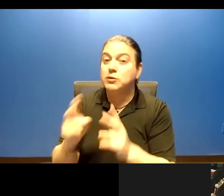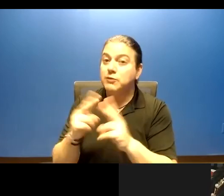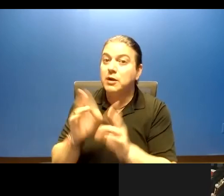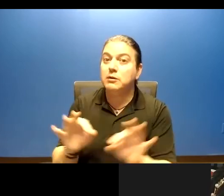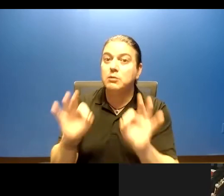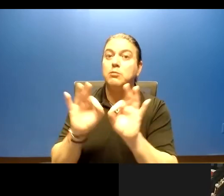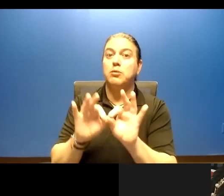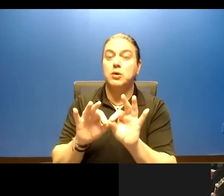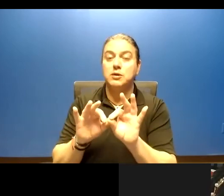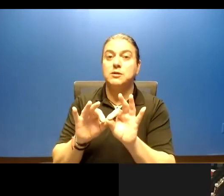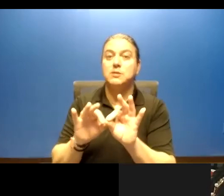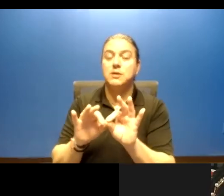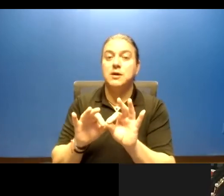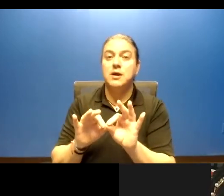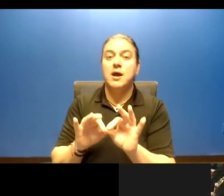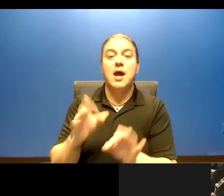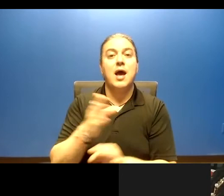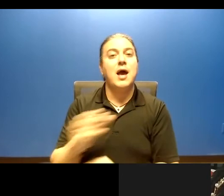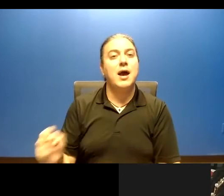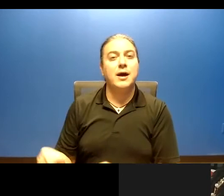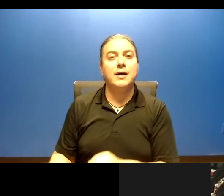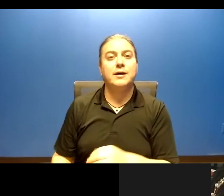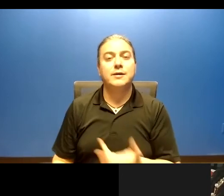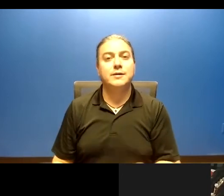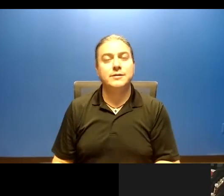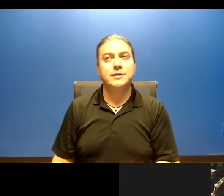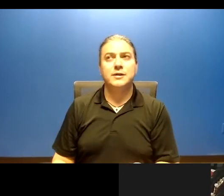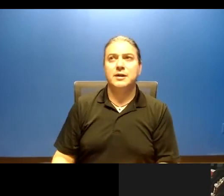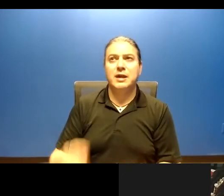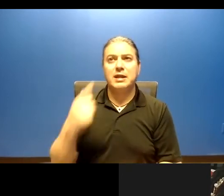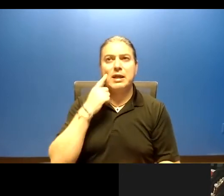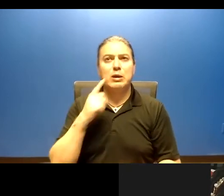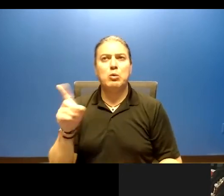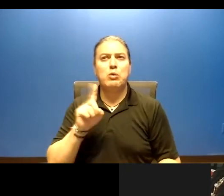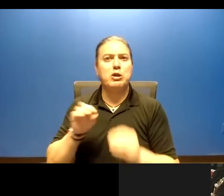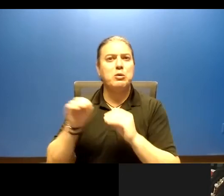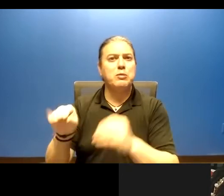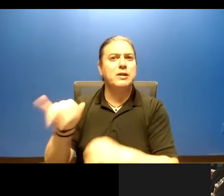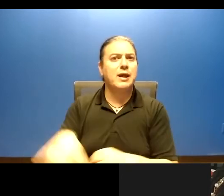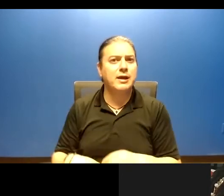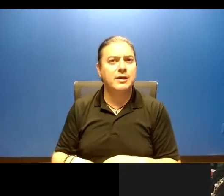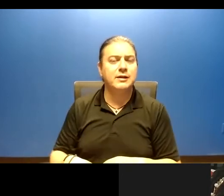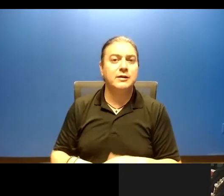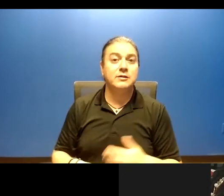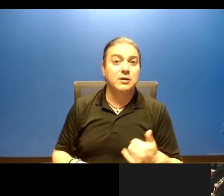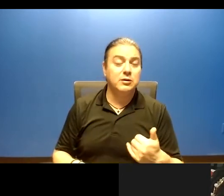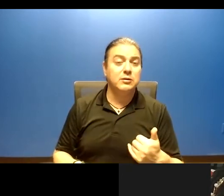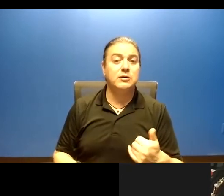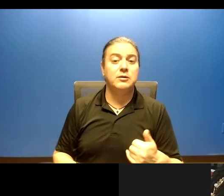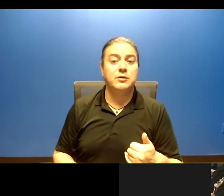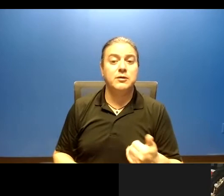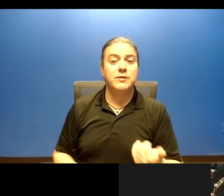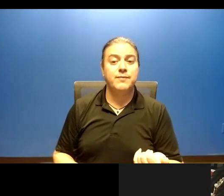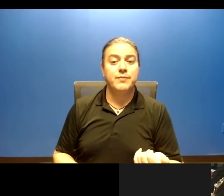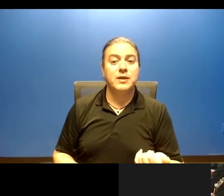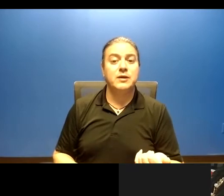was something that it was sort of like, oh, well, where do you put that bracing in the walls? And it's like, what you do is you put a board that's